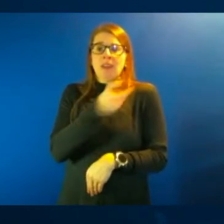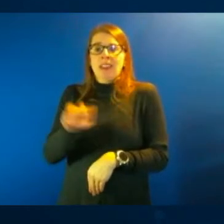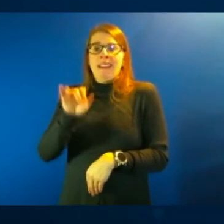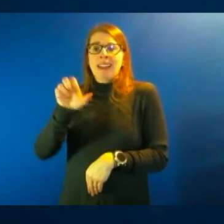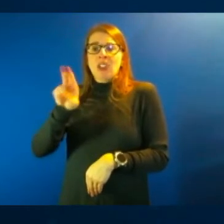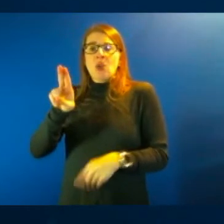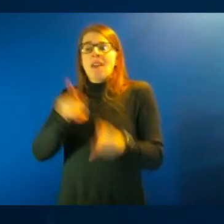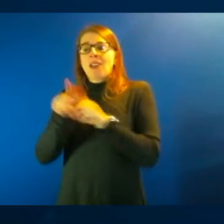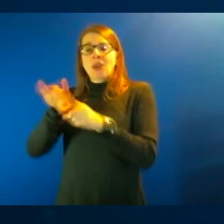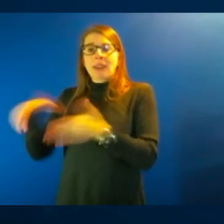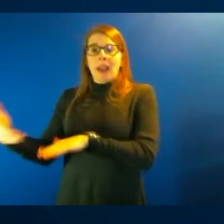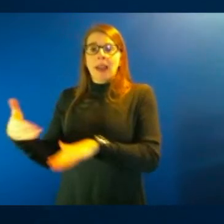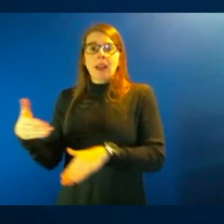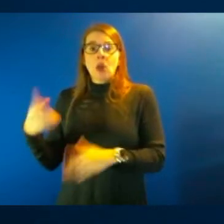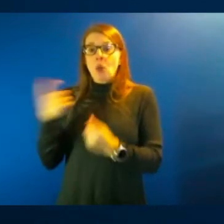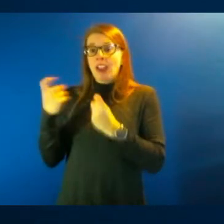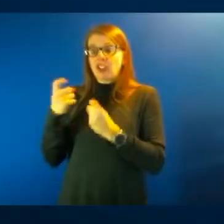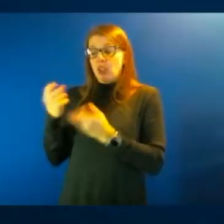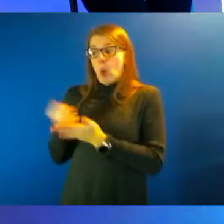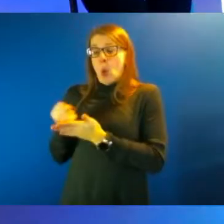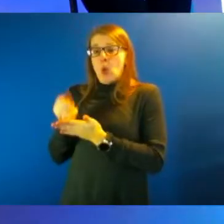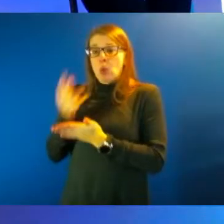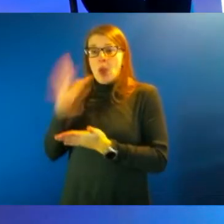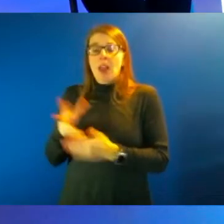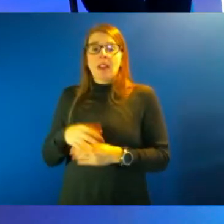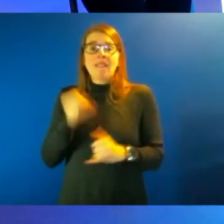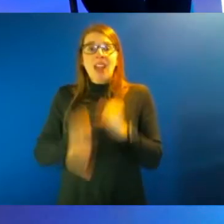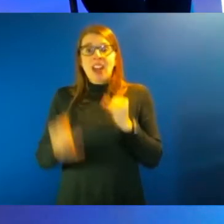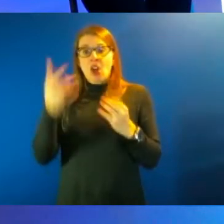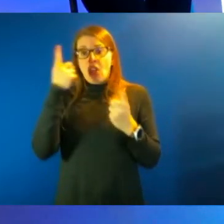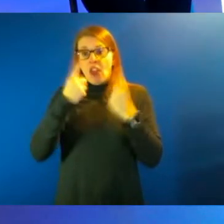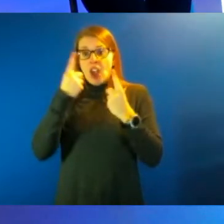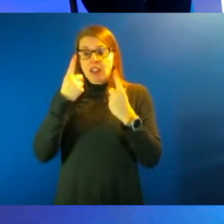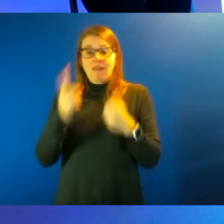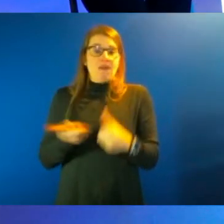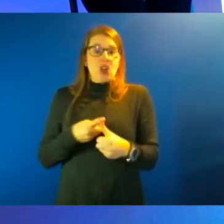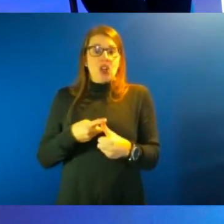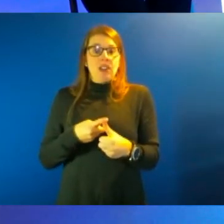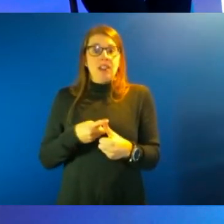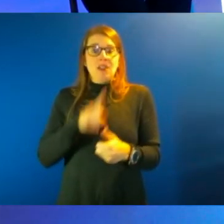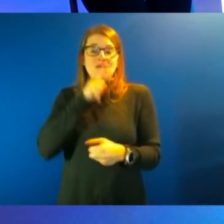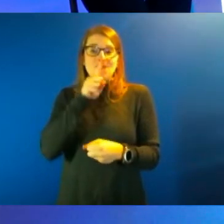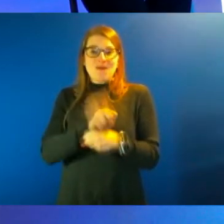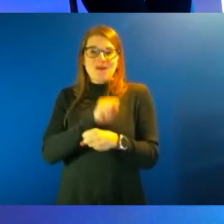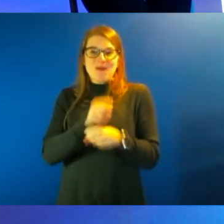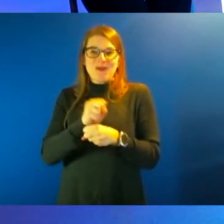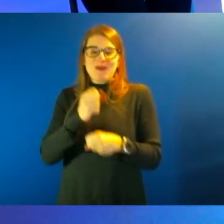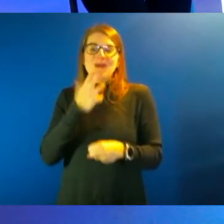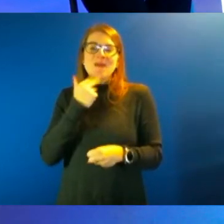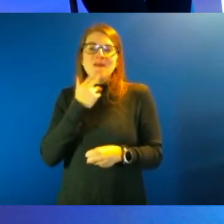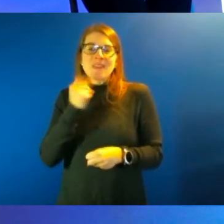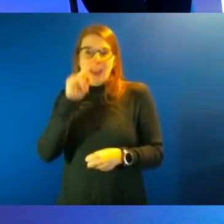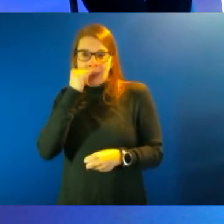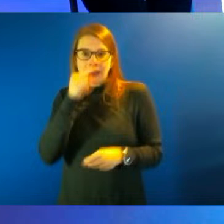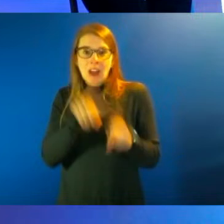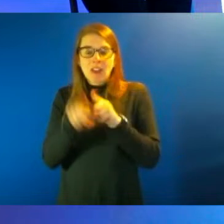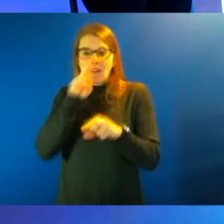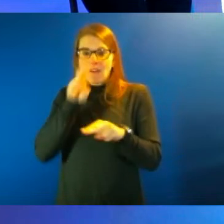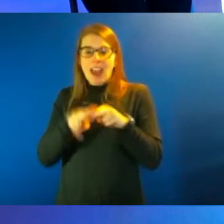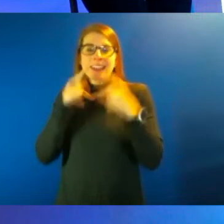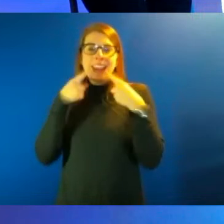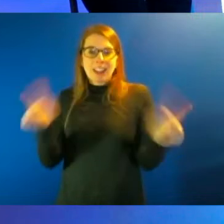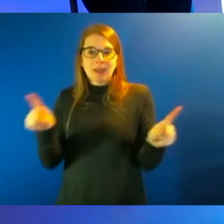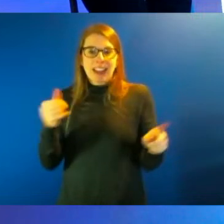those. Stay put right there. We're going to get our final thoughts first, because we've got some really cute kids coming up and some fun announcements. So hang with